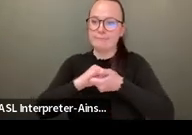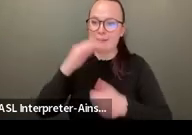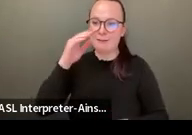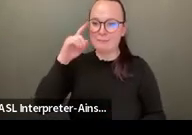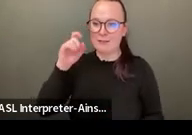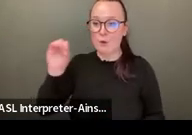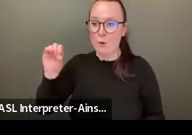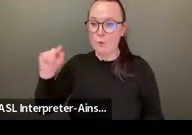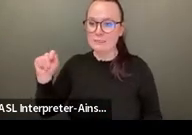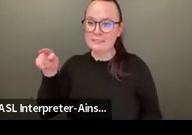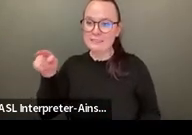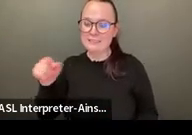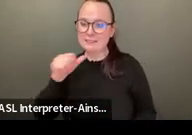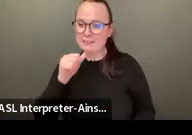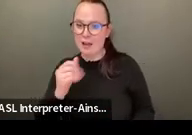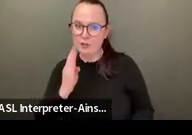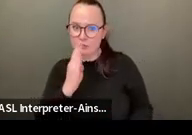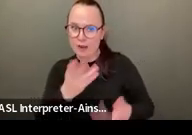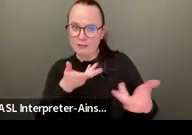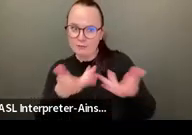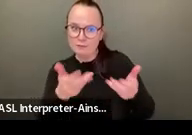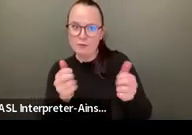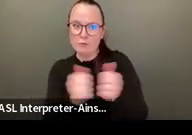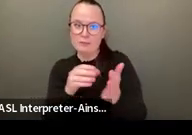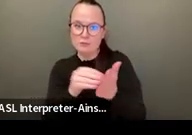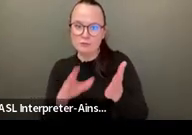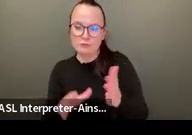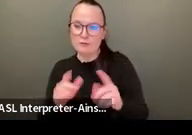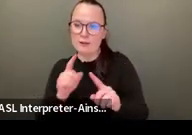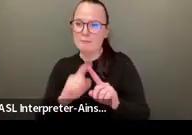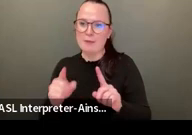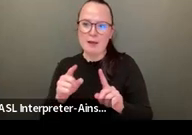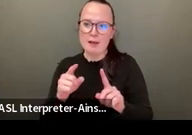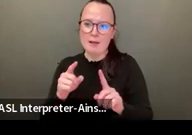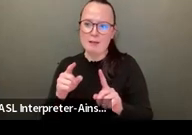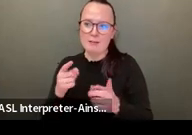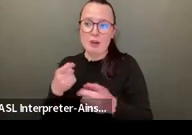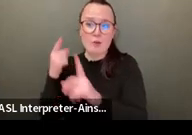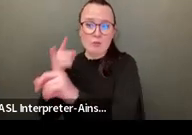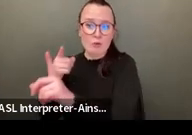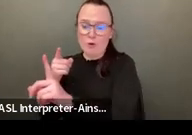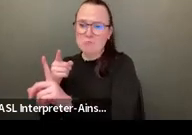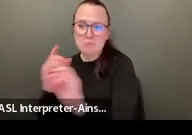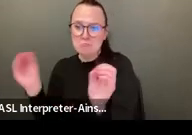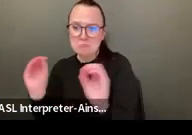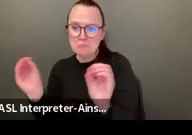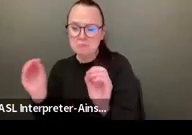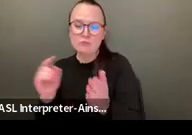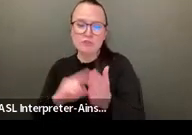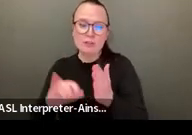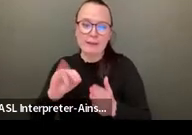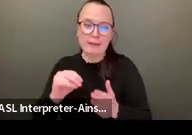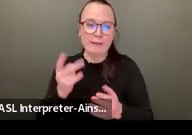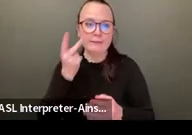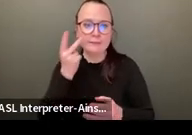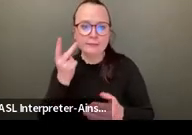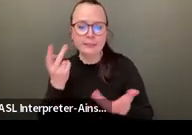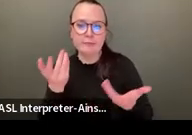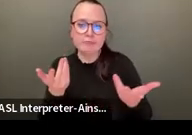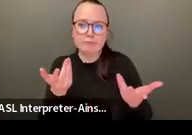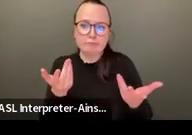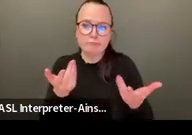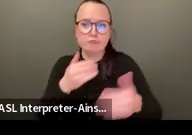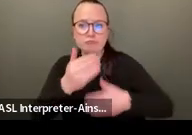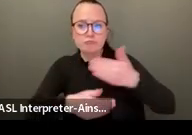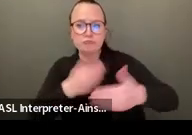longer working with that student directly, but they're not working on a goal either. So they're just checking in on the student, and that would be